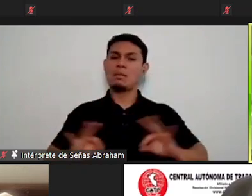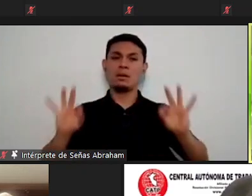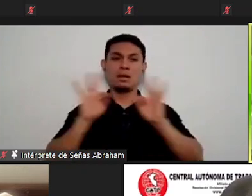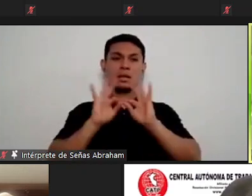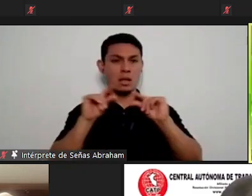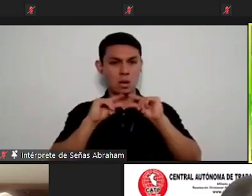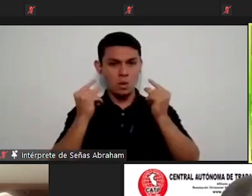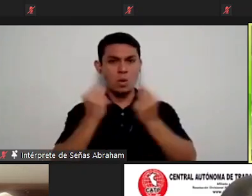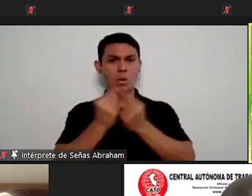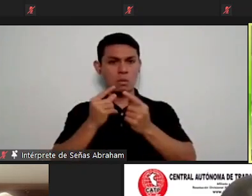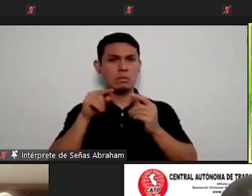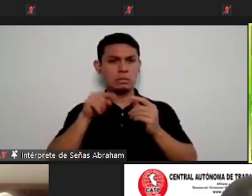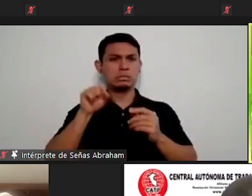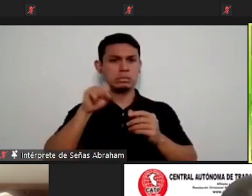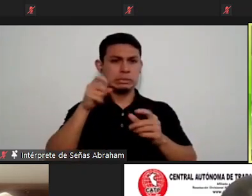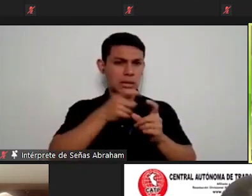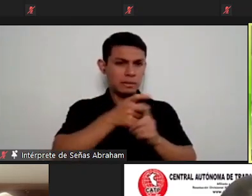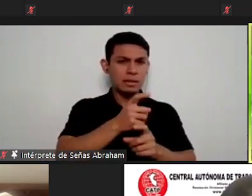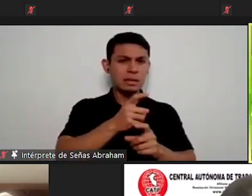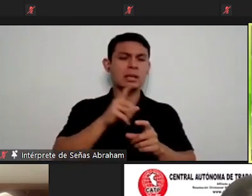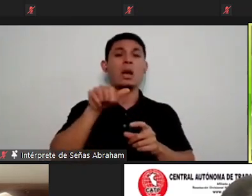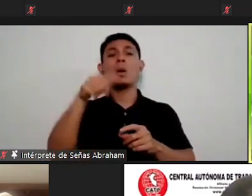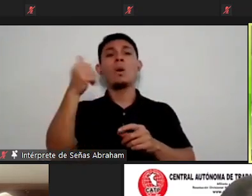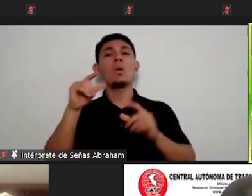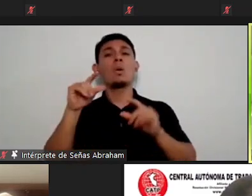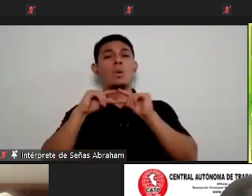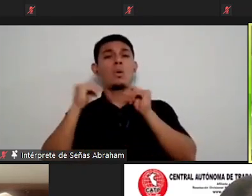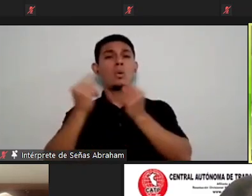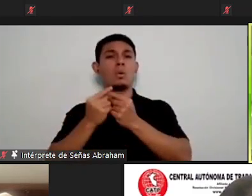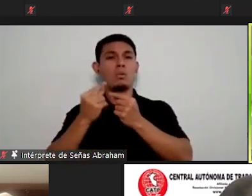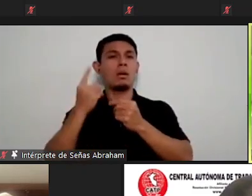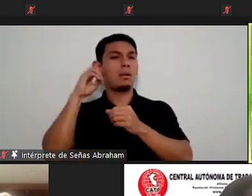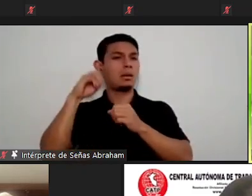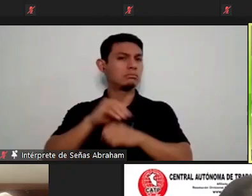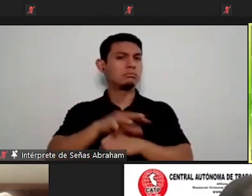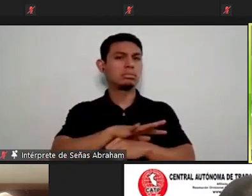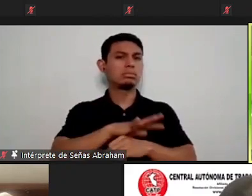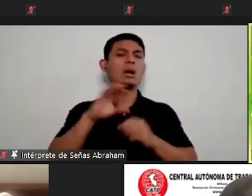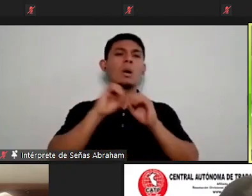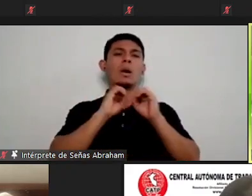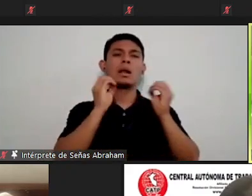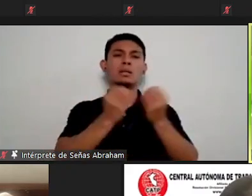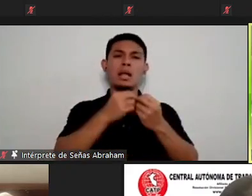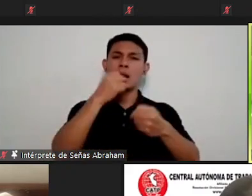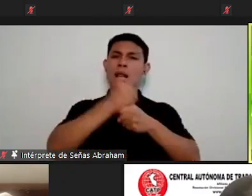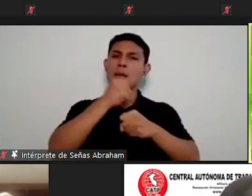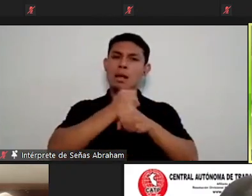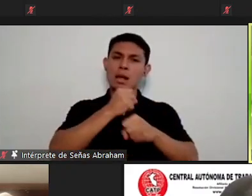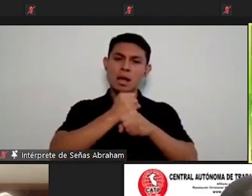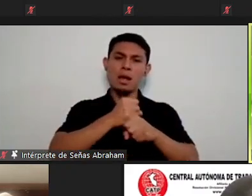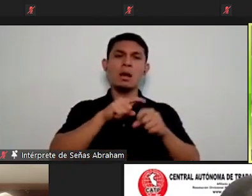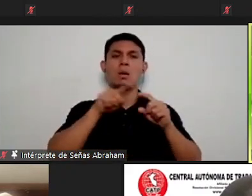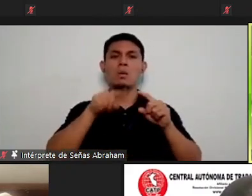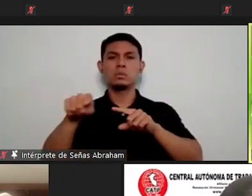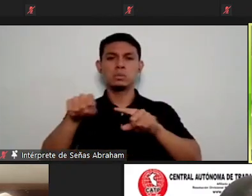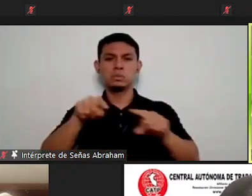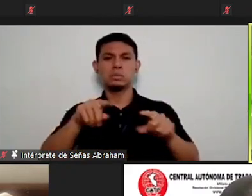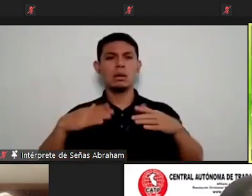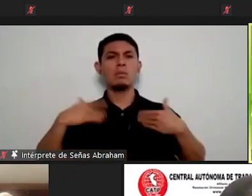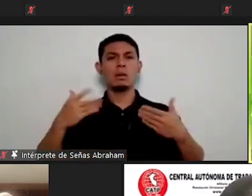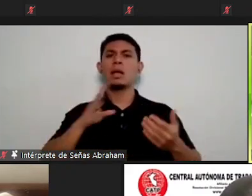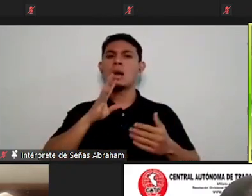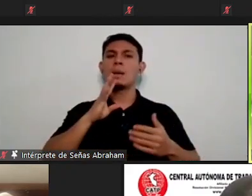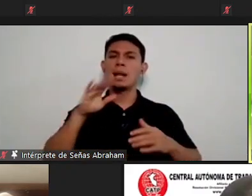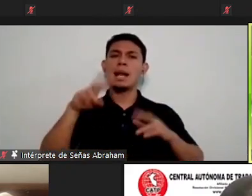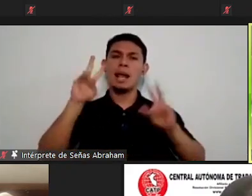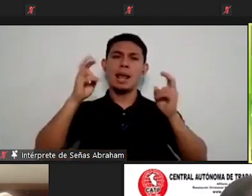including workers organization as appropriate to the size of the enterprise and that process should